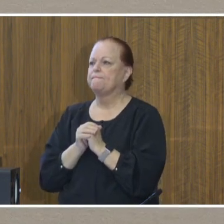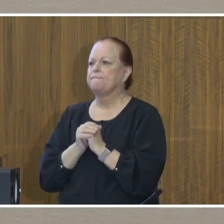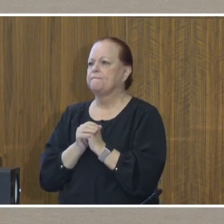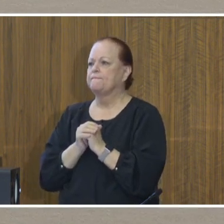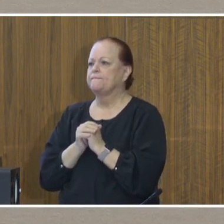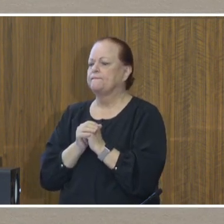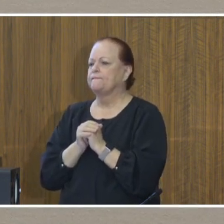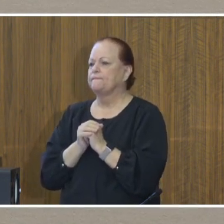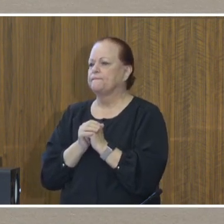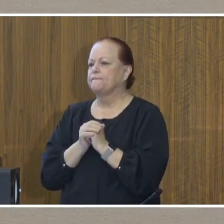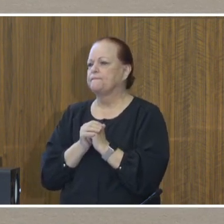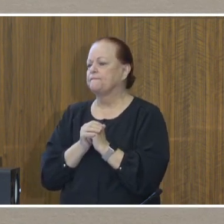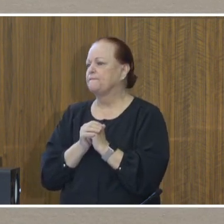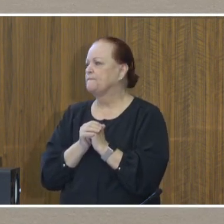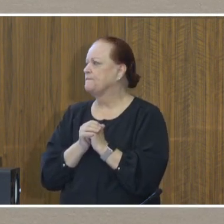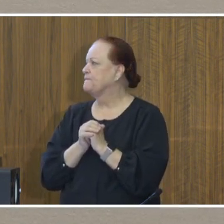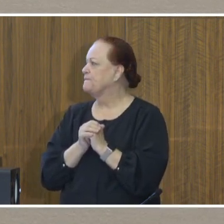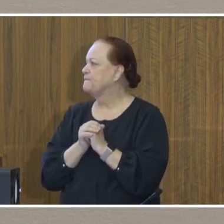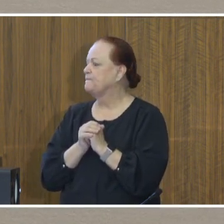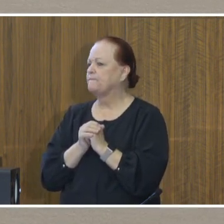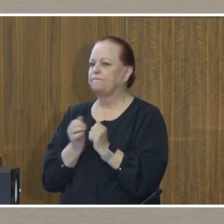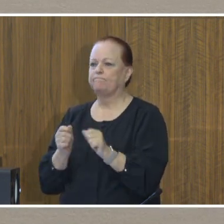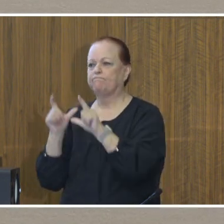all do. Next slide.